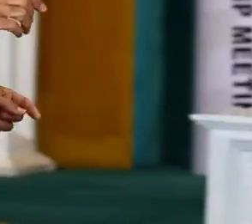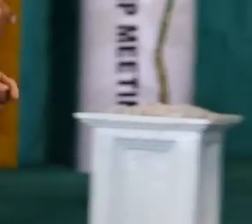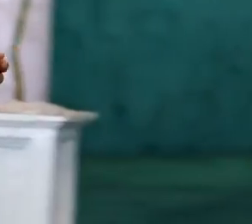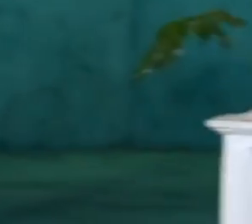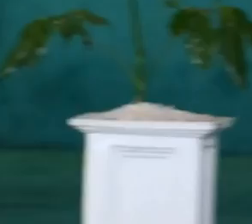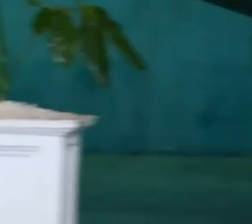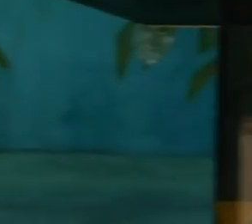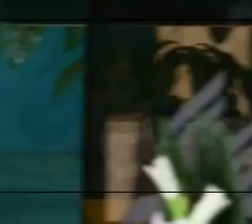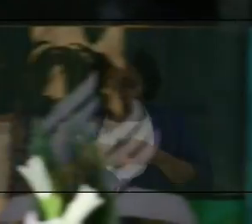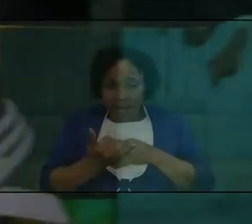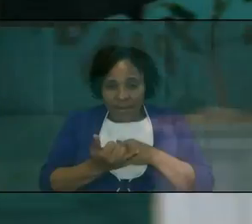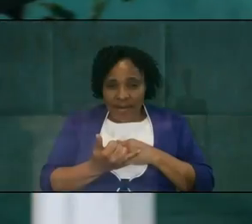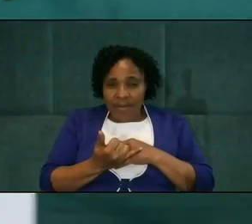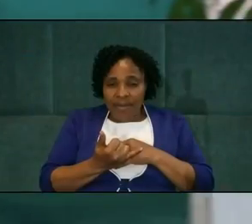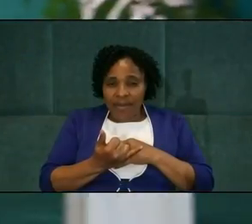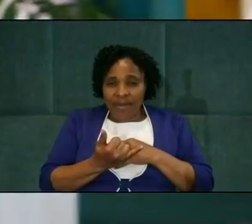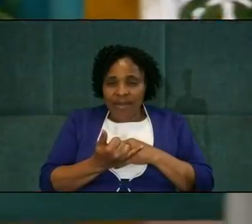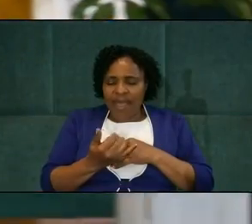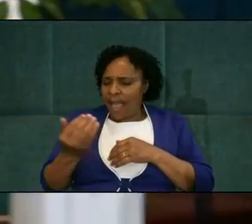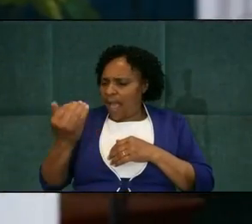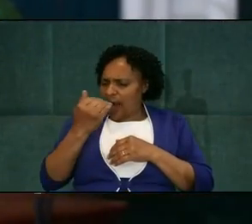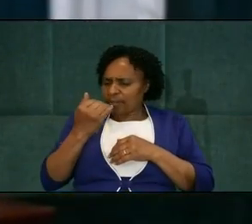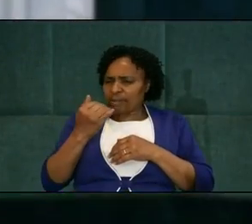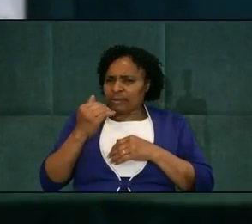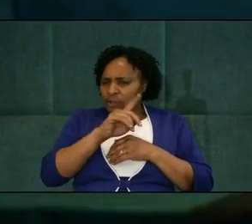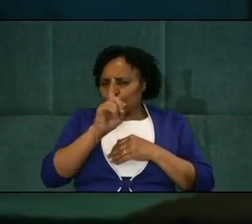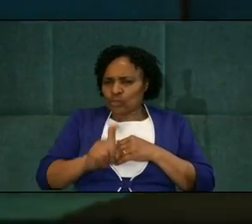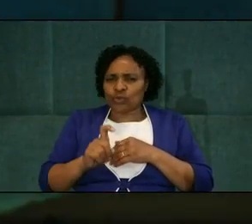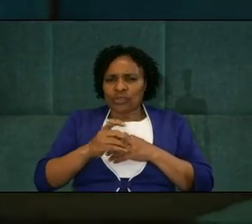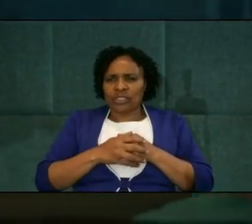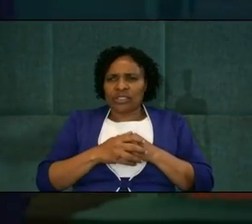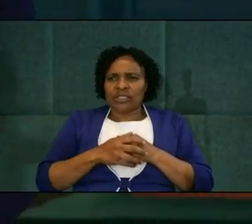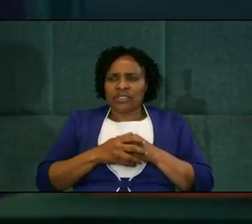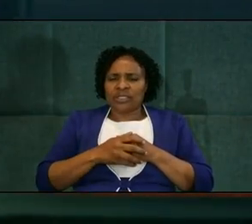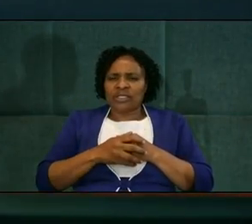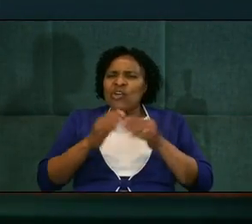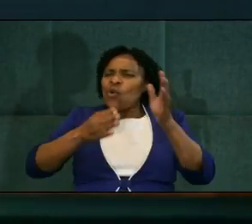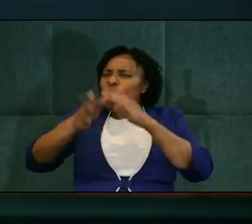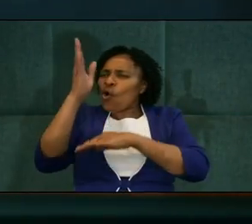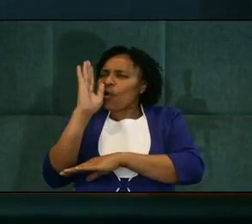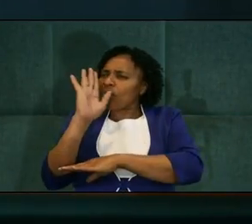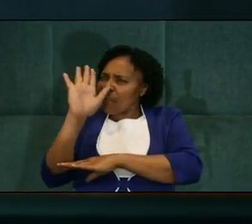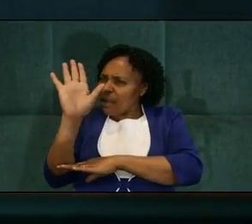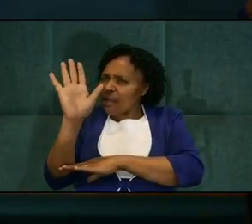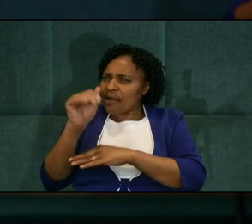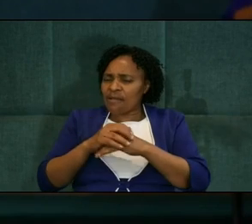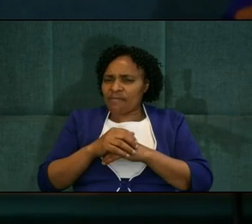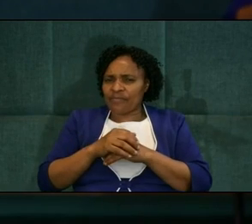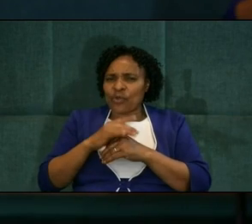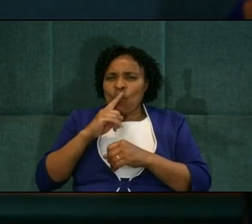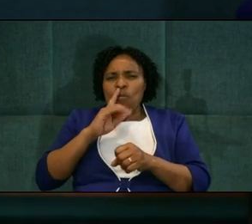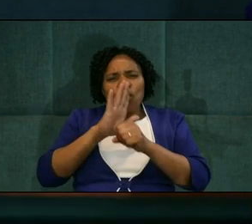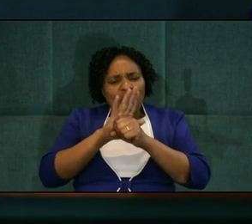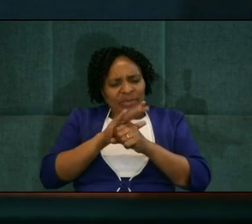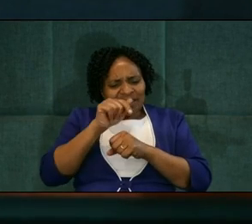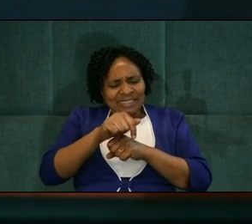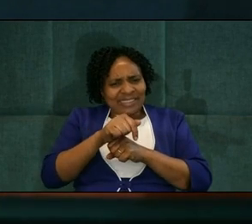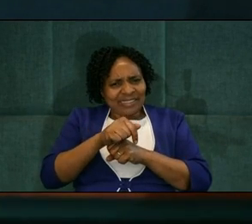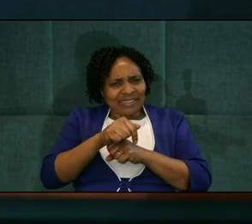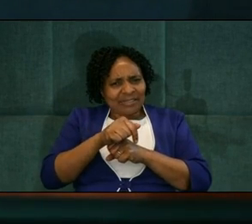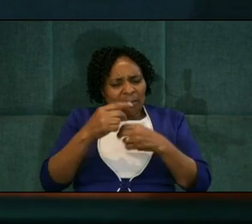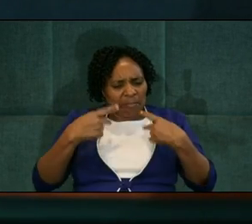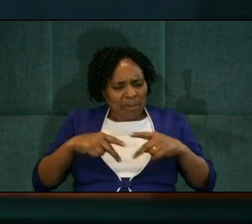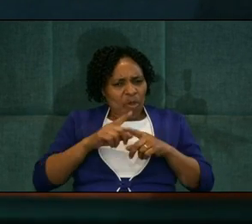Why? Ask yourself the question. It is God who promised these guys the